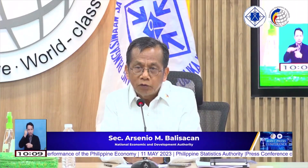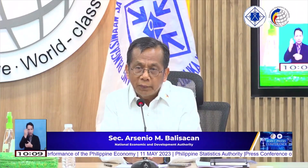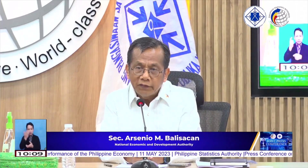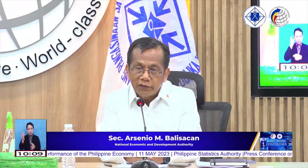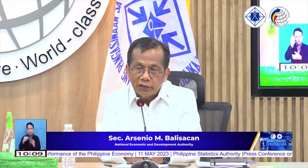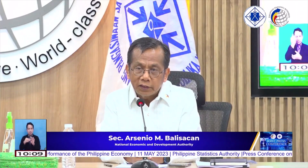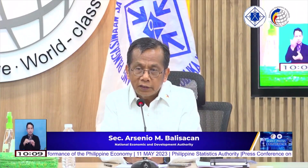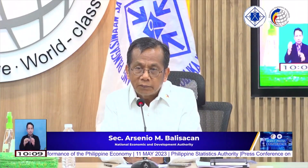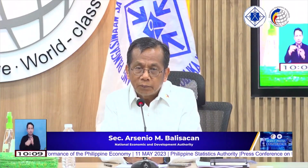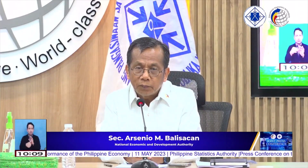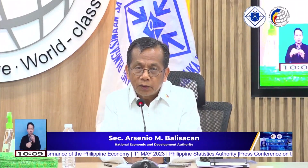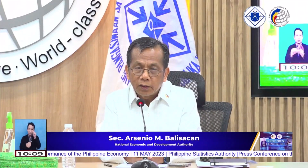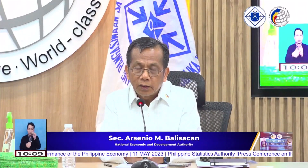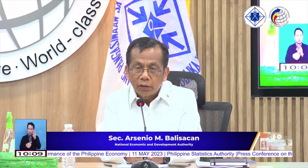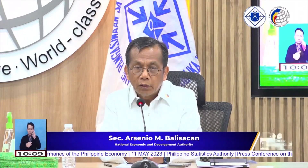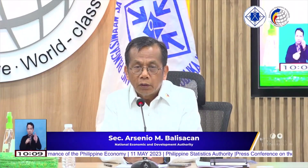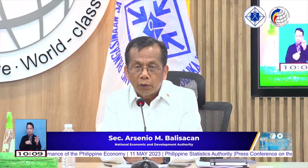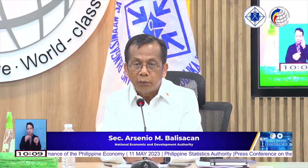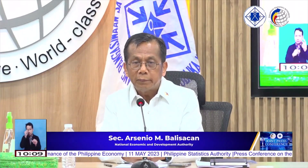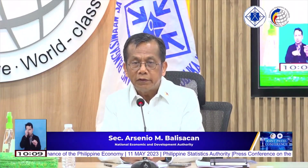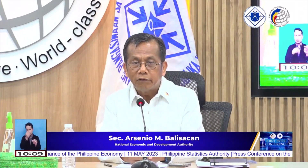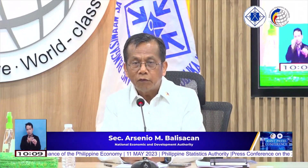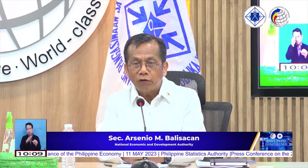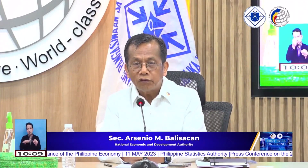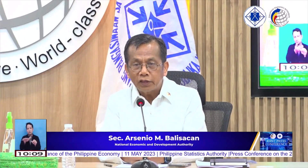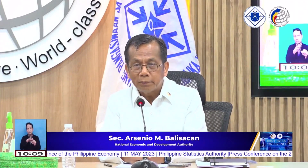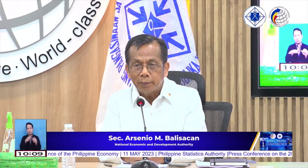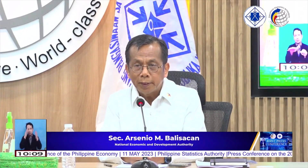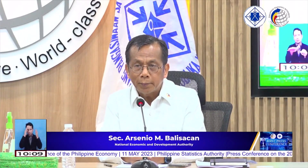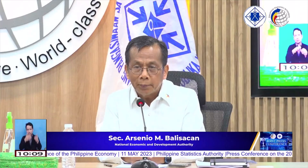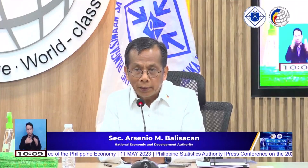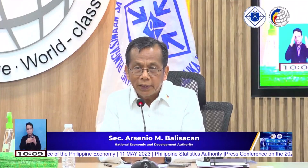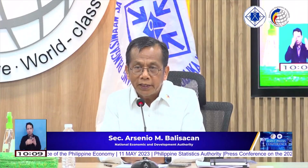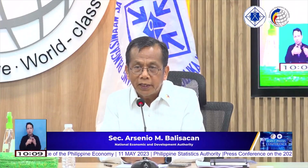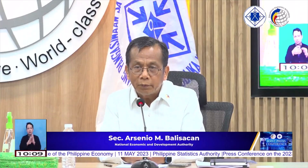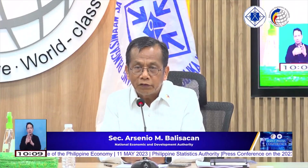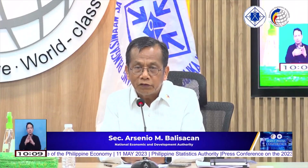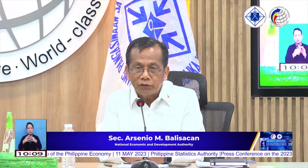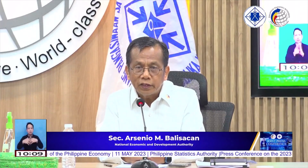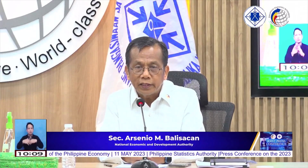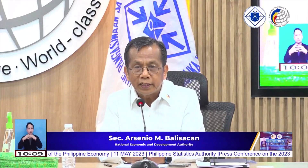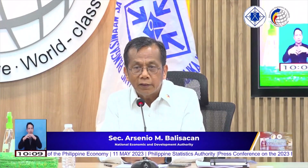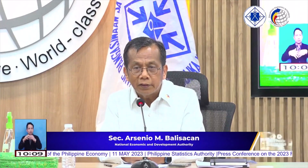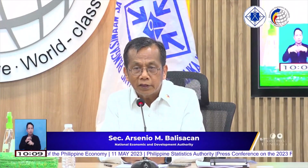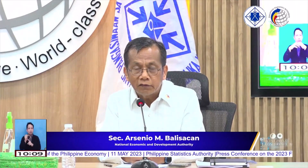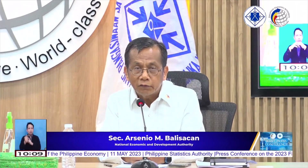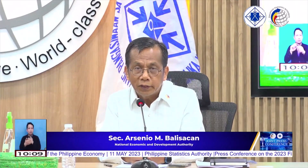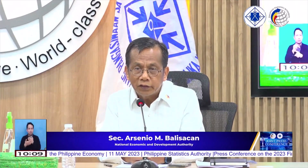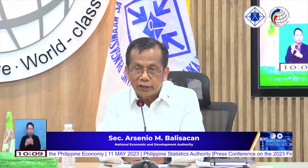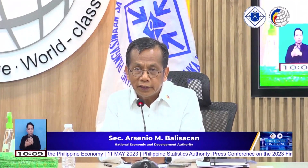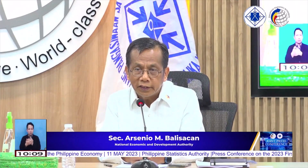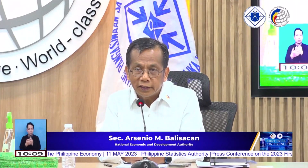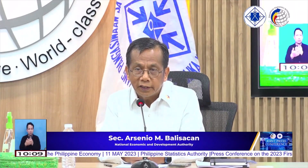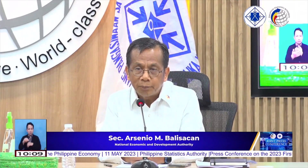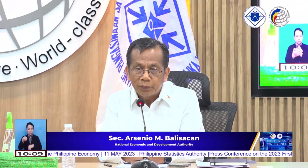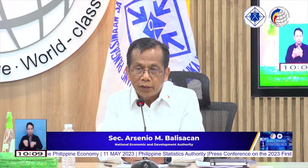remain vigilant. While we remain focused on implementing our social and economic transformation